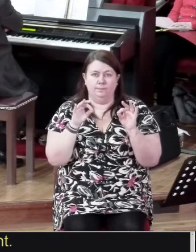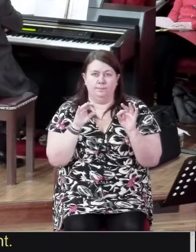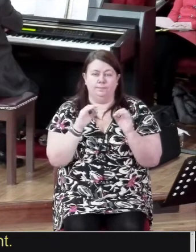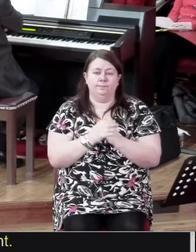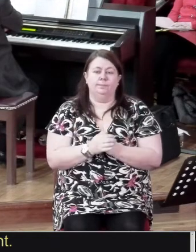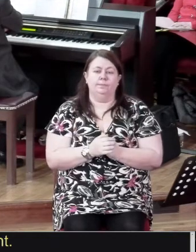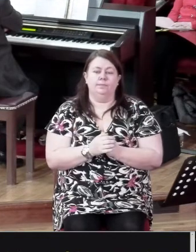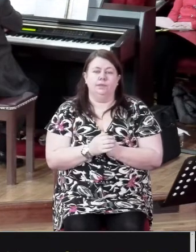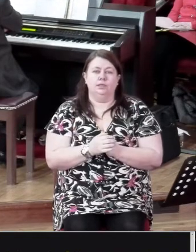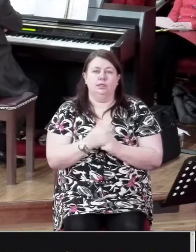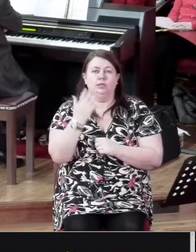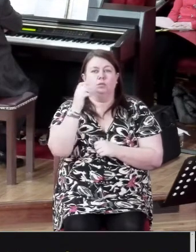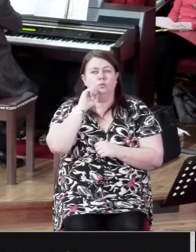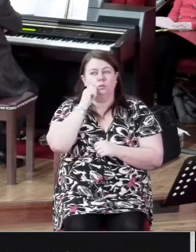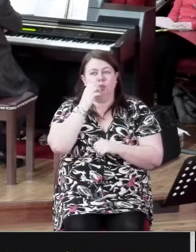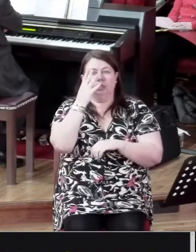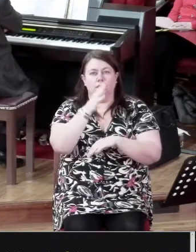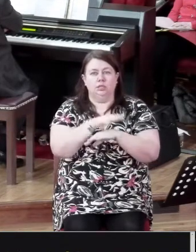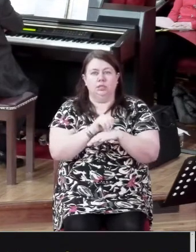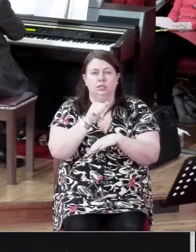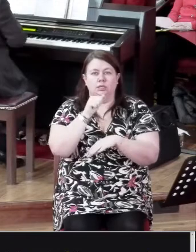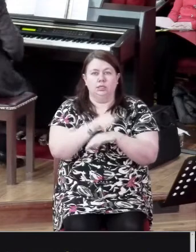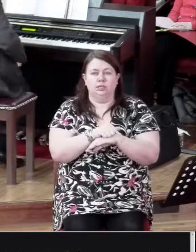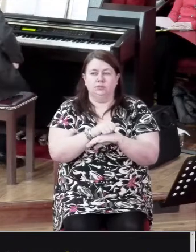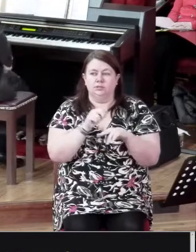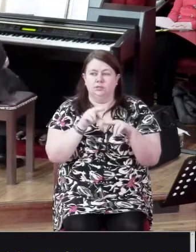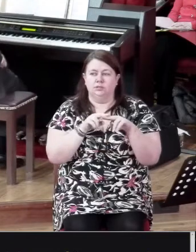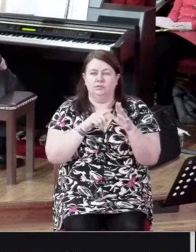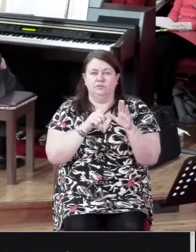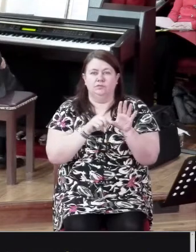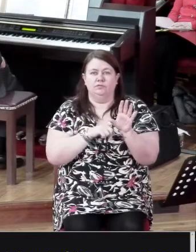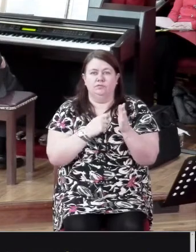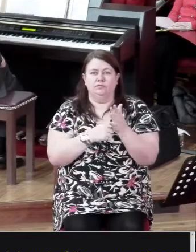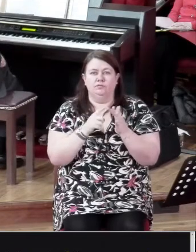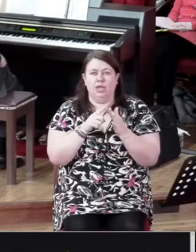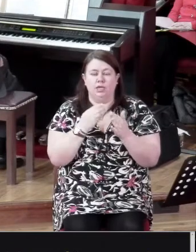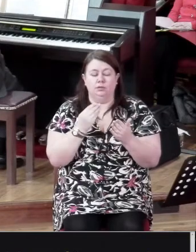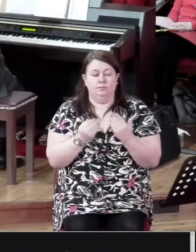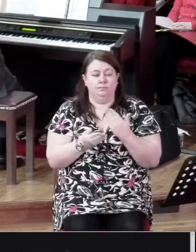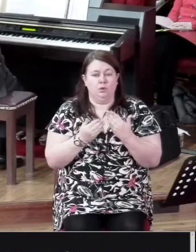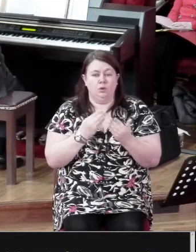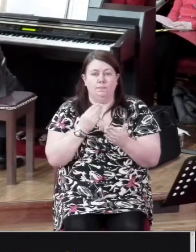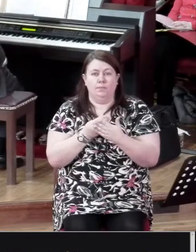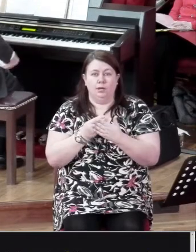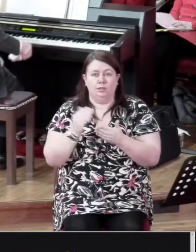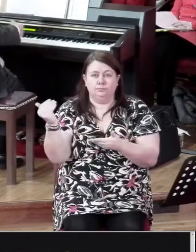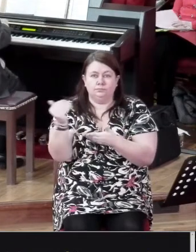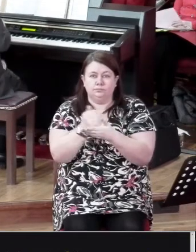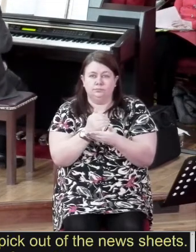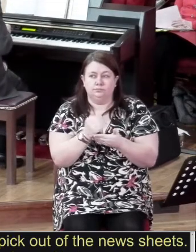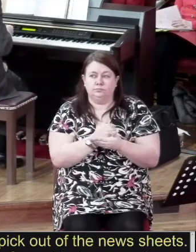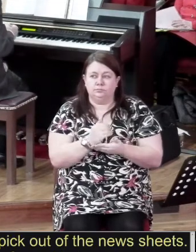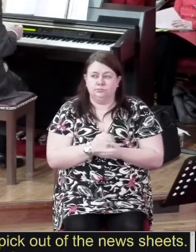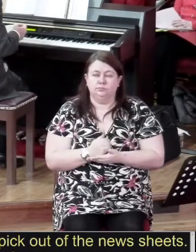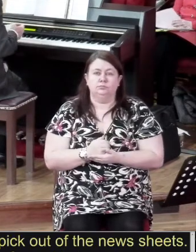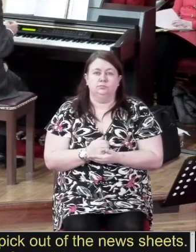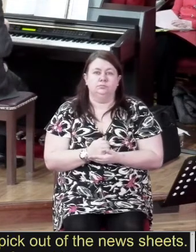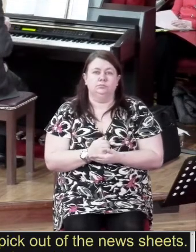The Christmas fair, there's an update. A few hundred pounds more came in and some gifted money, and that's intimated